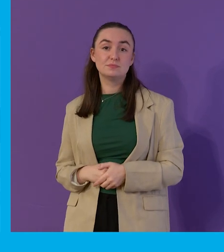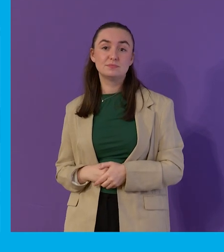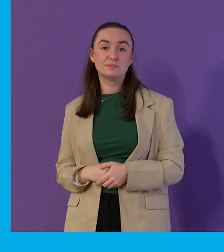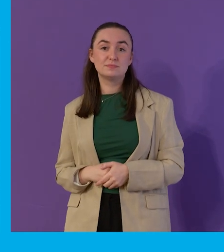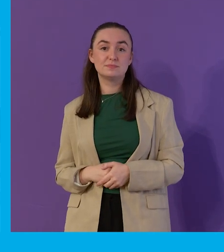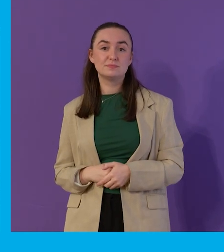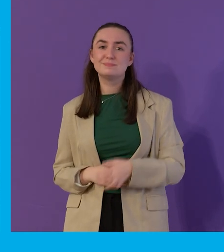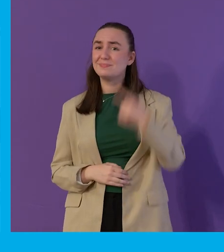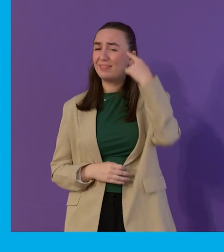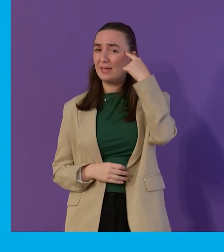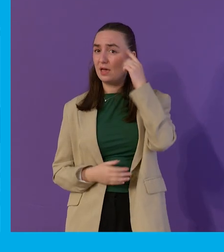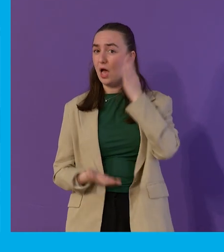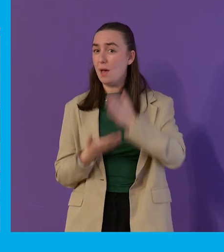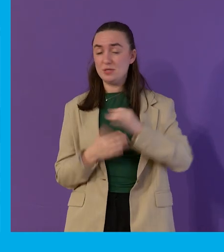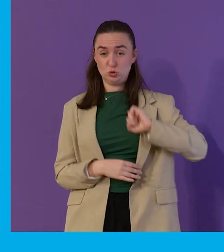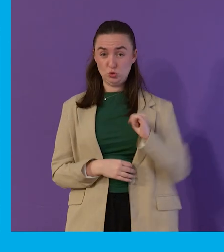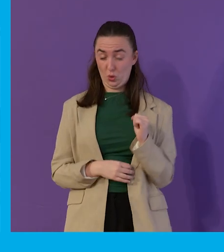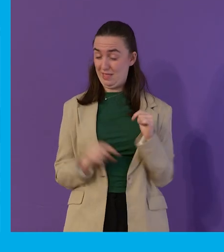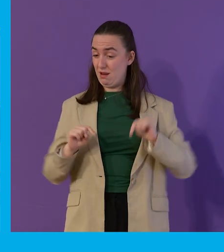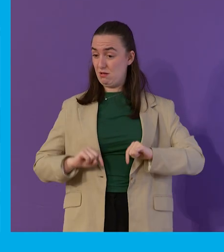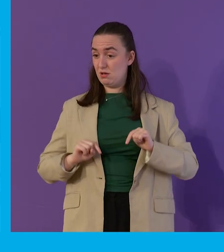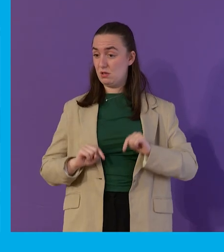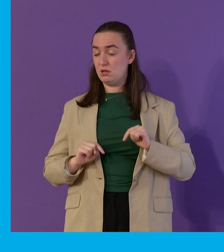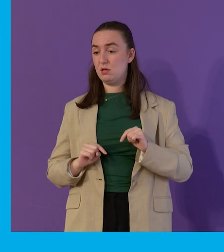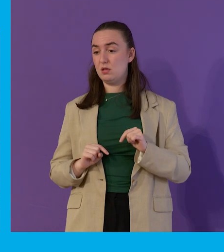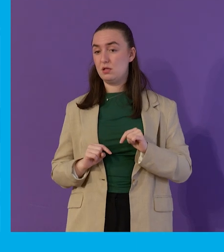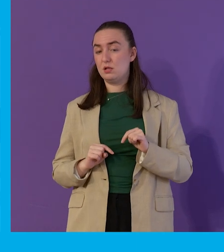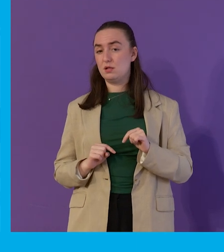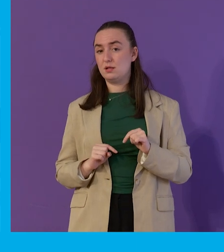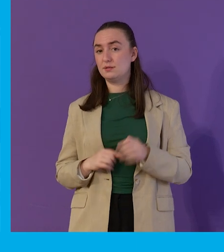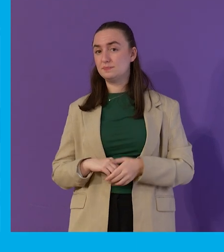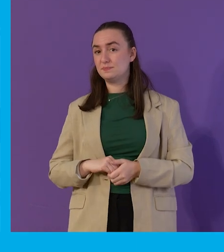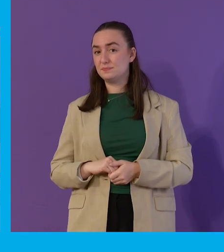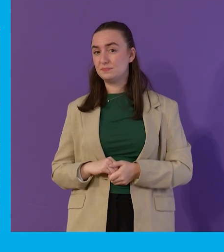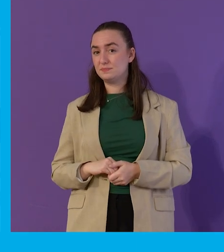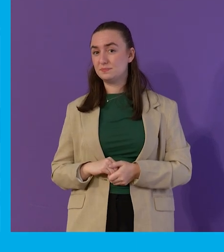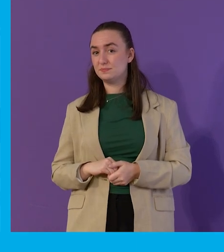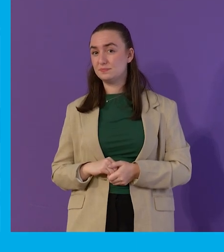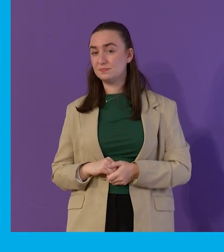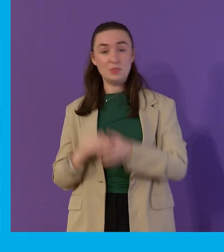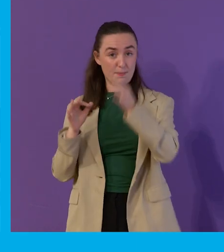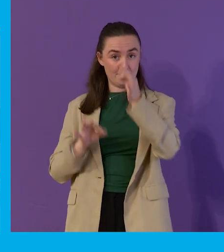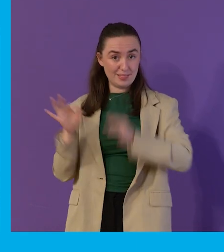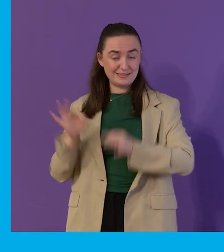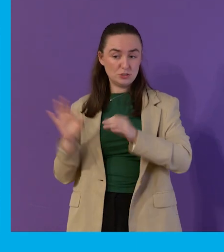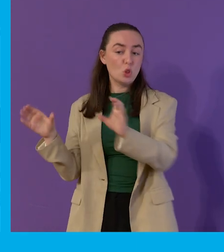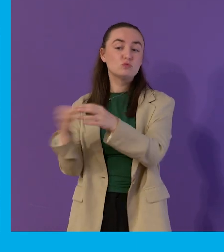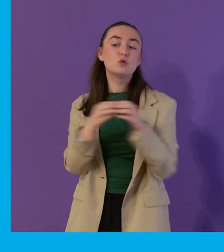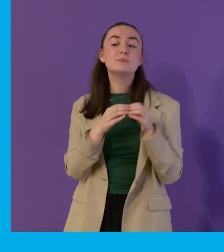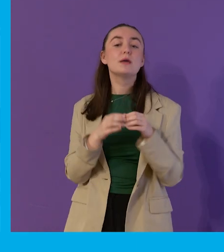in the Scotland and the Poland, informally the political groups at